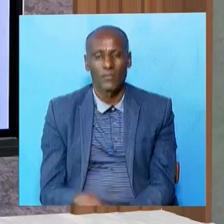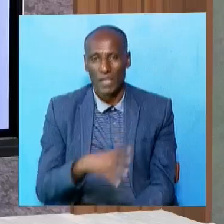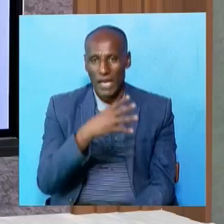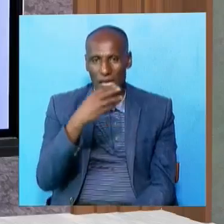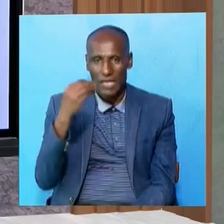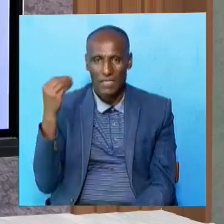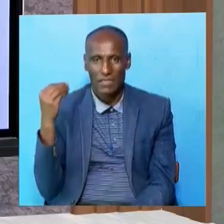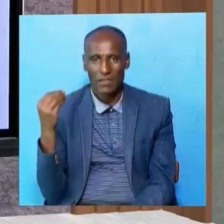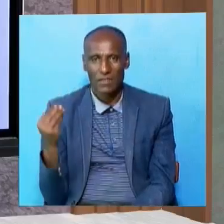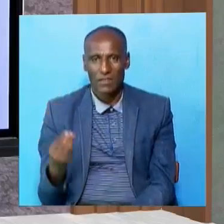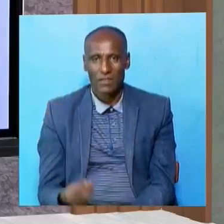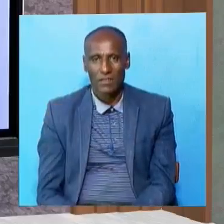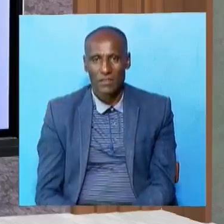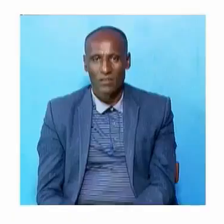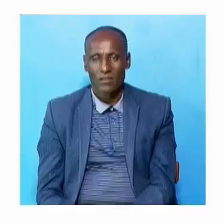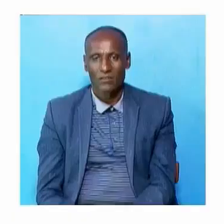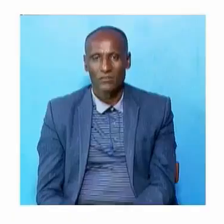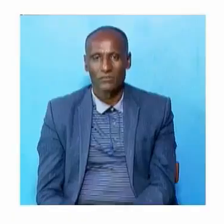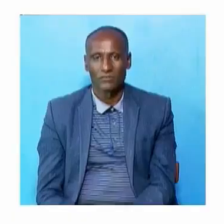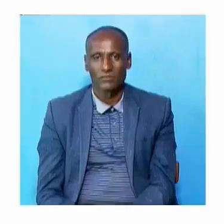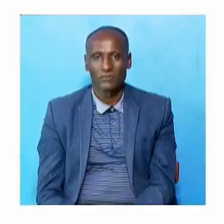And